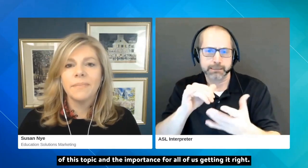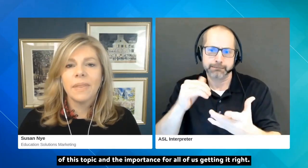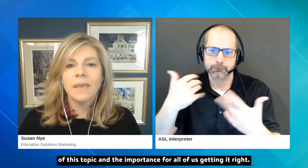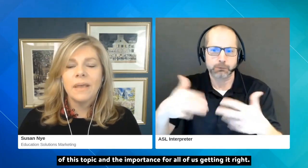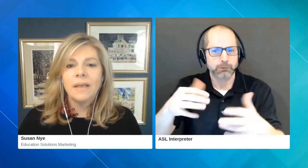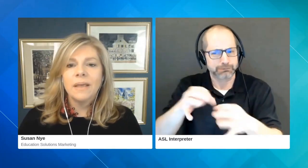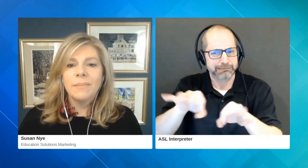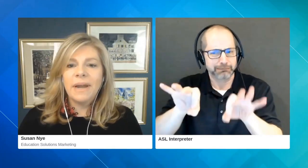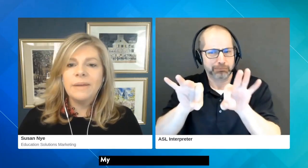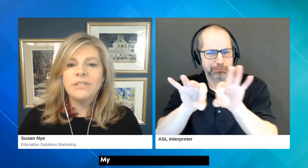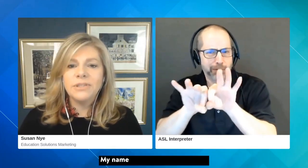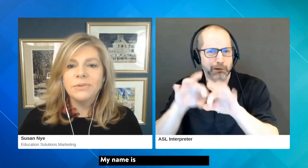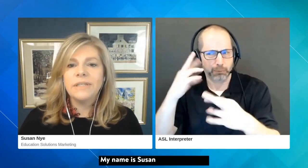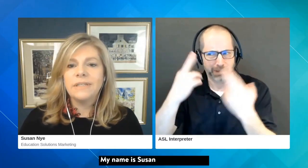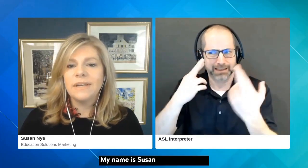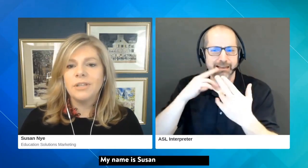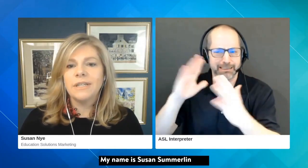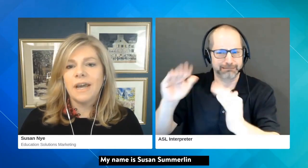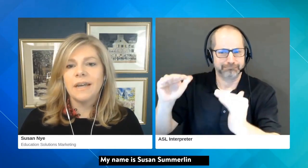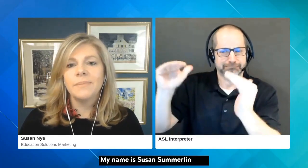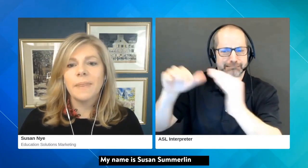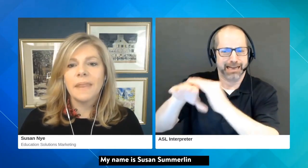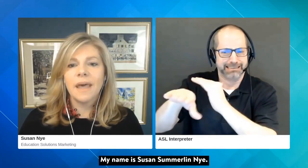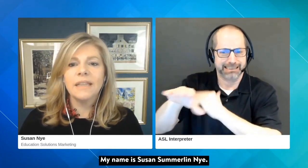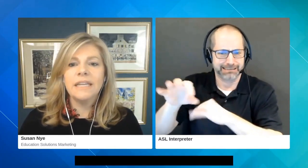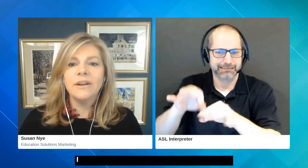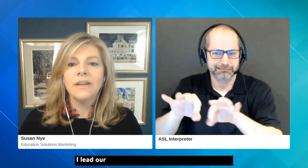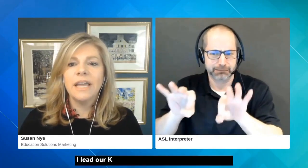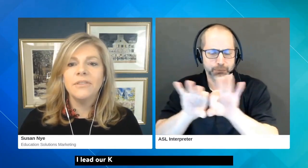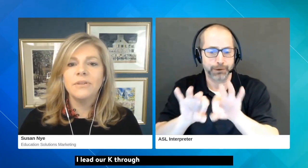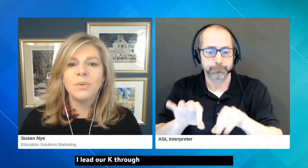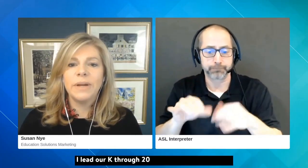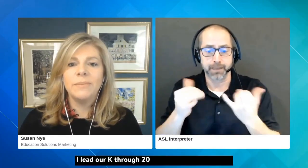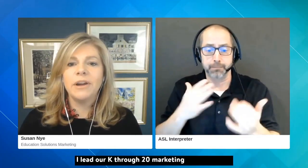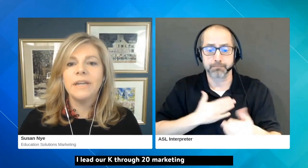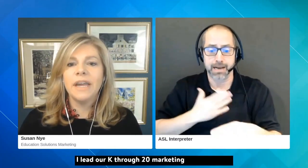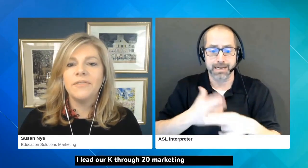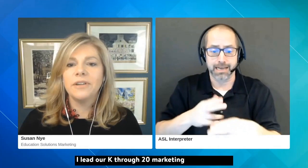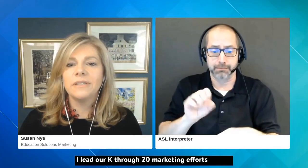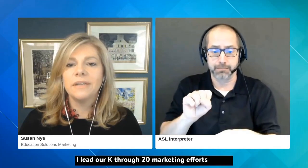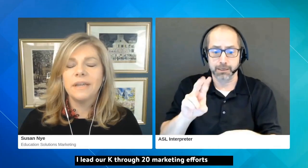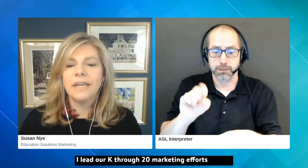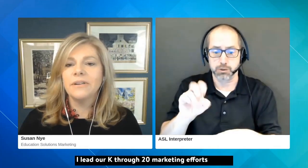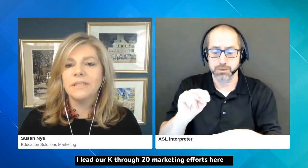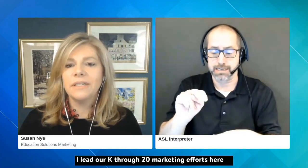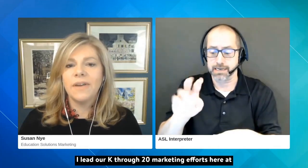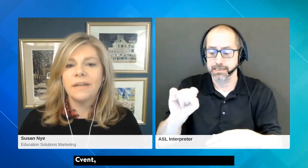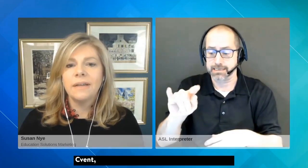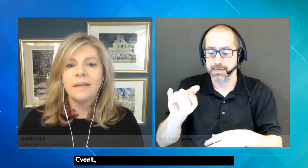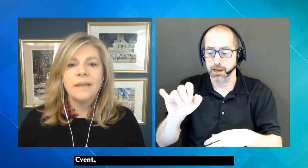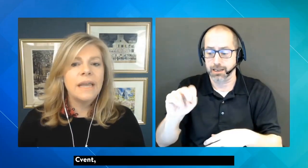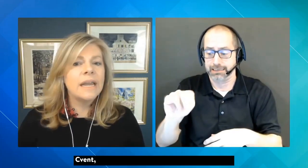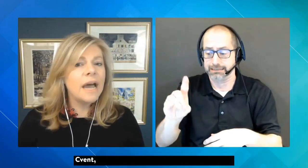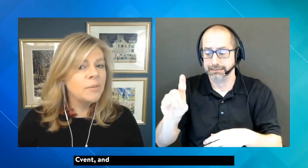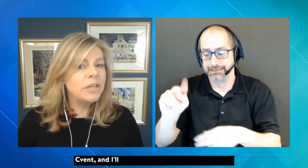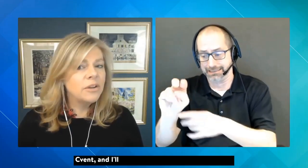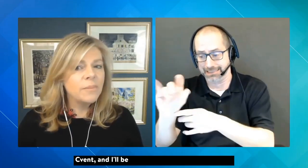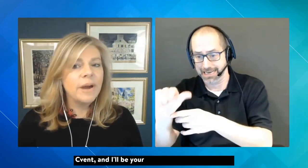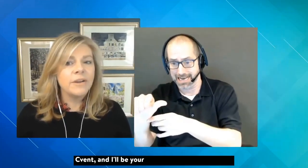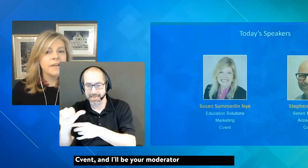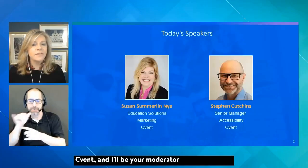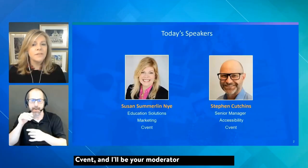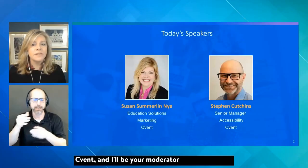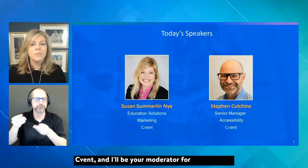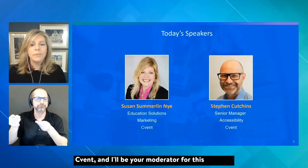right. My name is Susan Summerlin Nye. I lead our K-20 marketing efforts here at Cvent, and I'll be